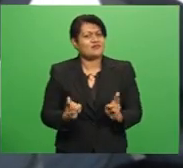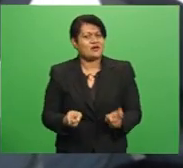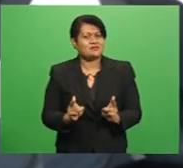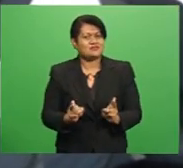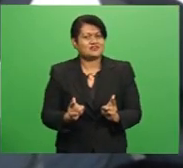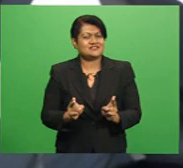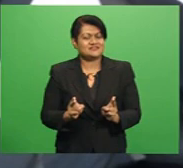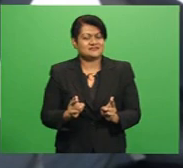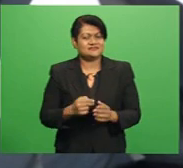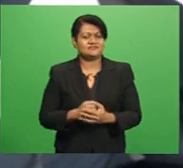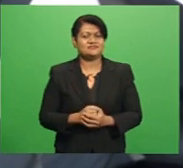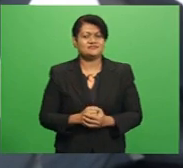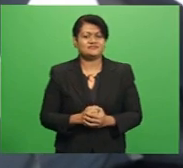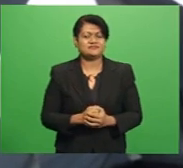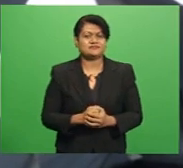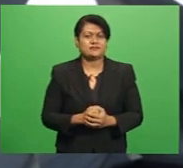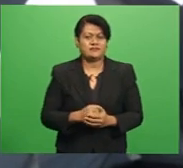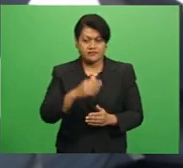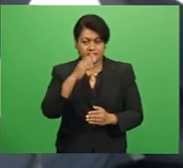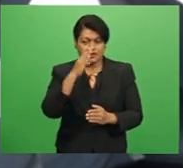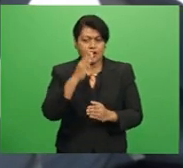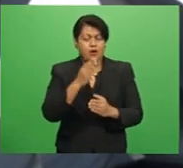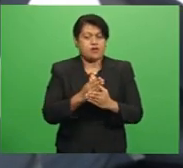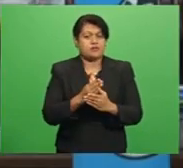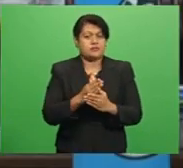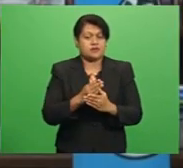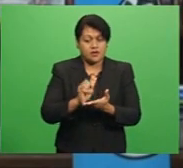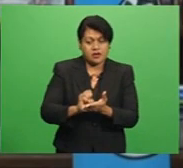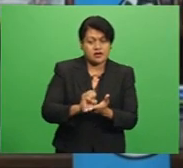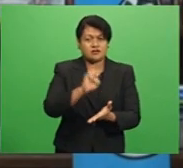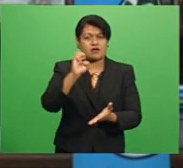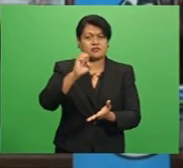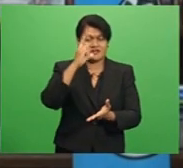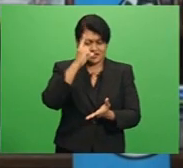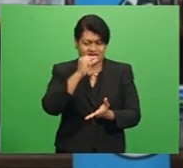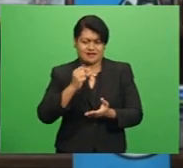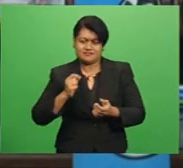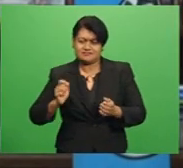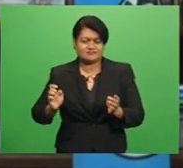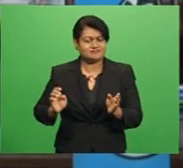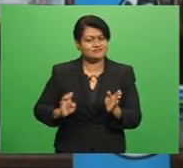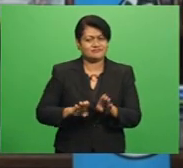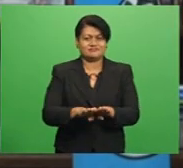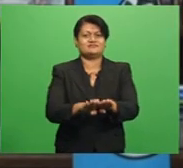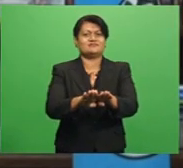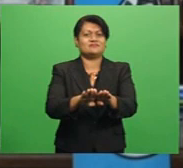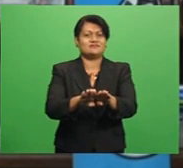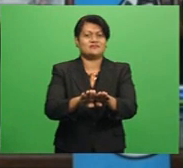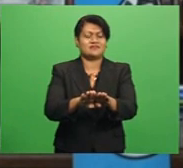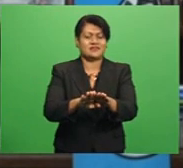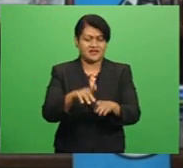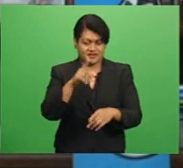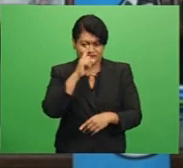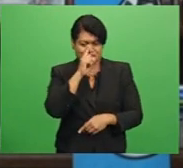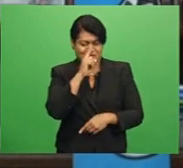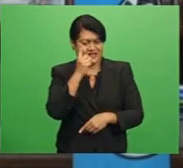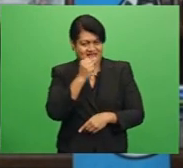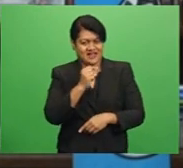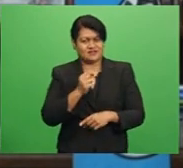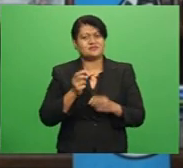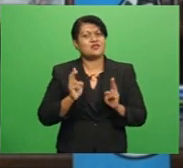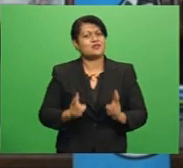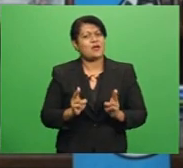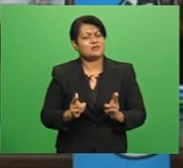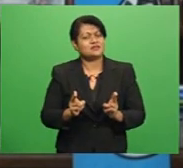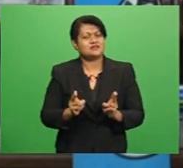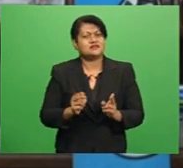today. Hope that our economy regains its strength and our people reclaim their prosperity. And